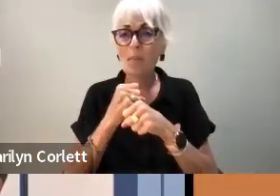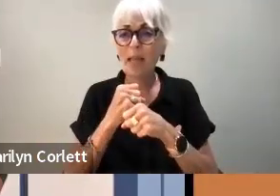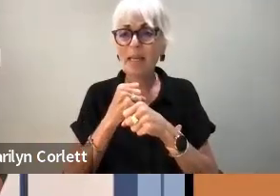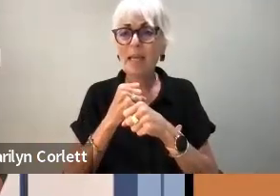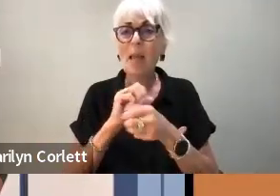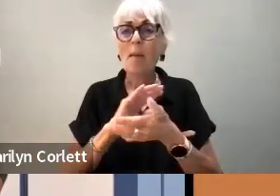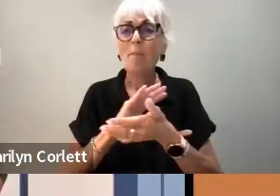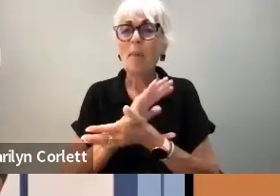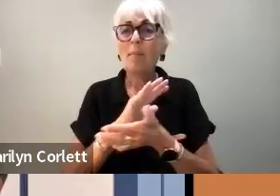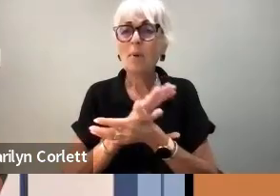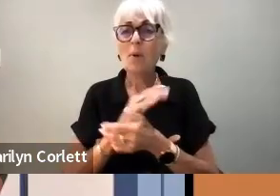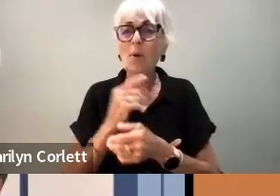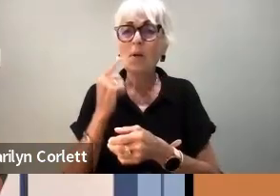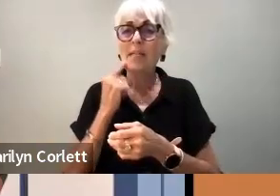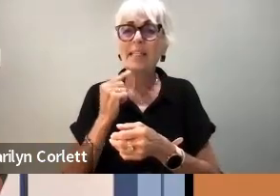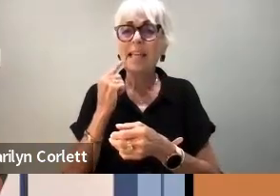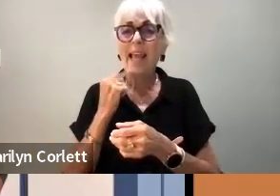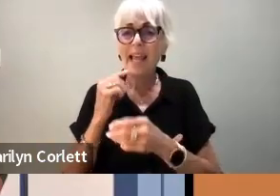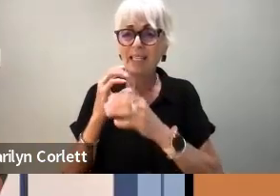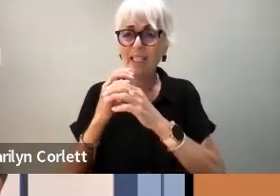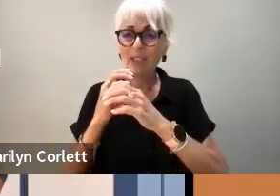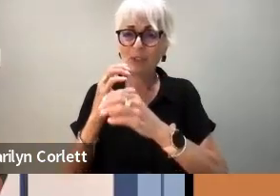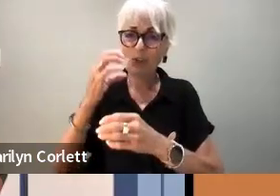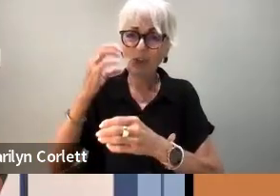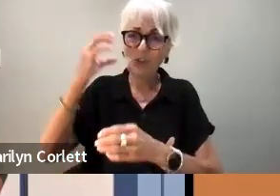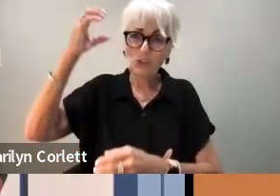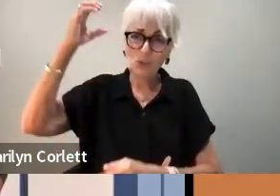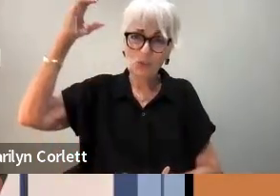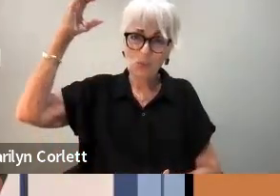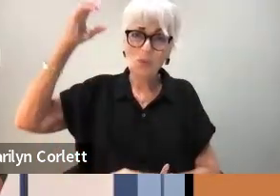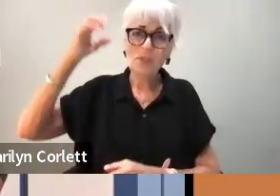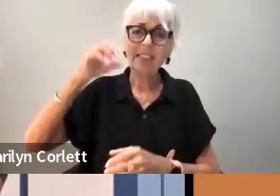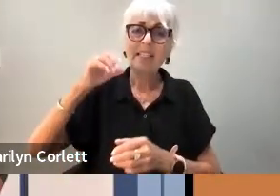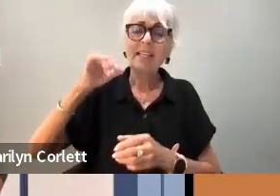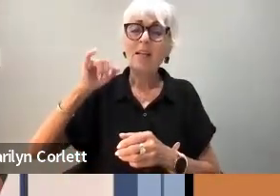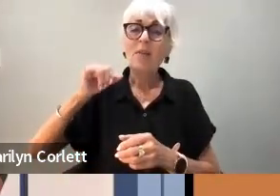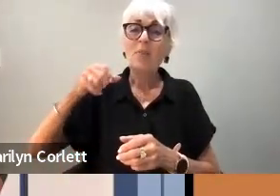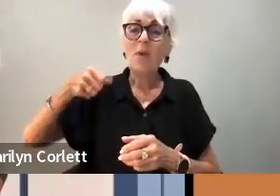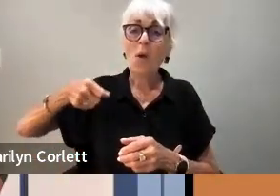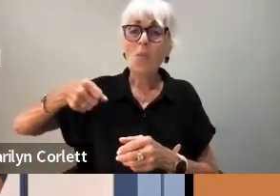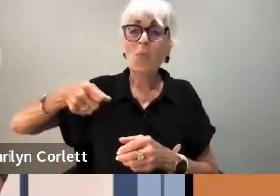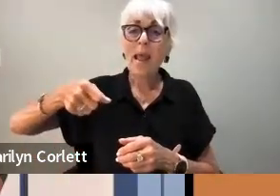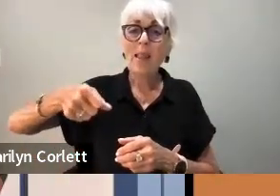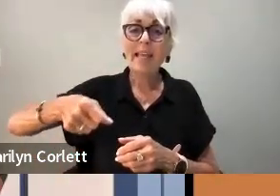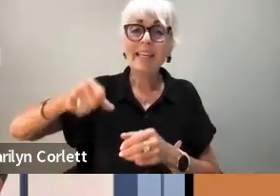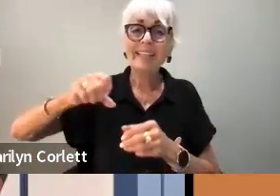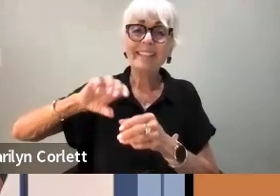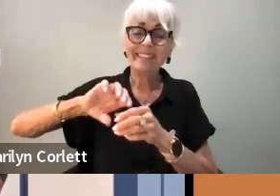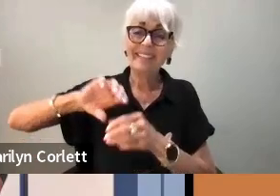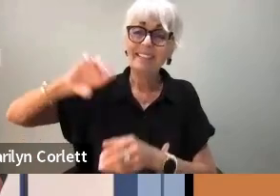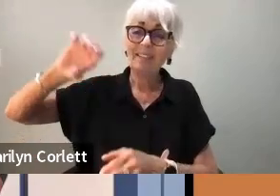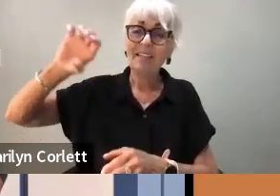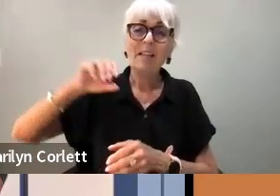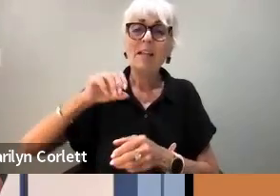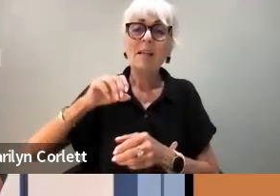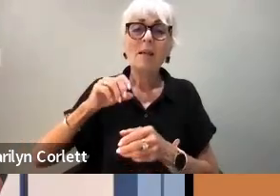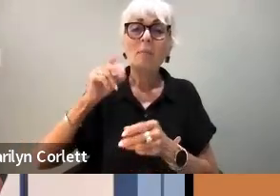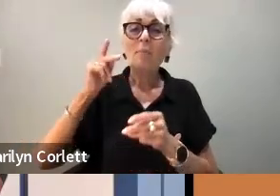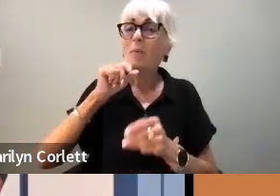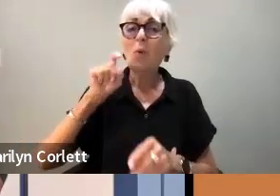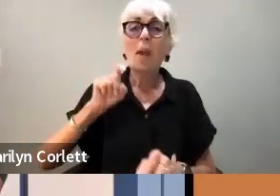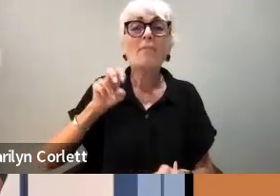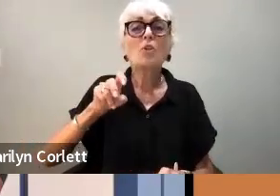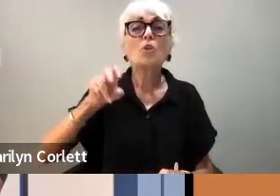candy chute going down a railing so that individuals don't have to walk up the stairs and get